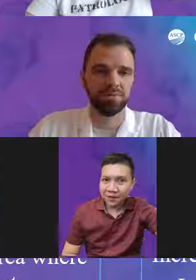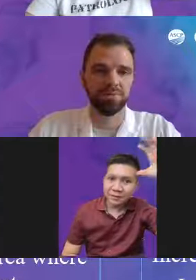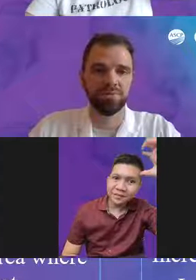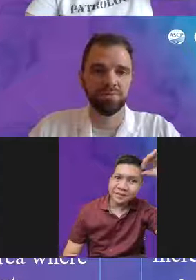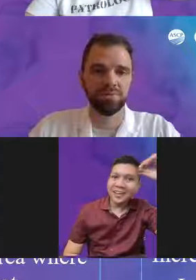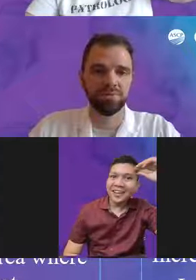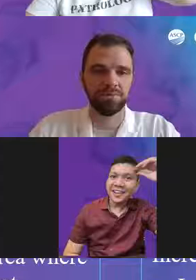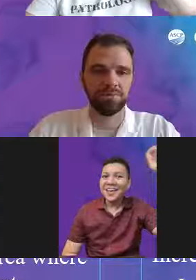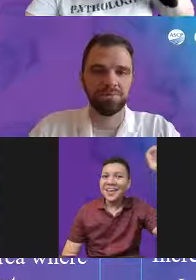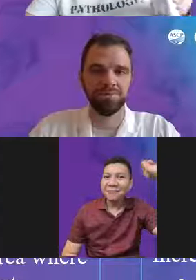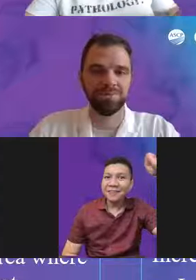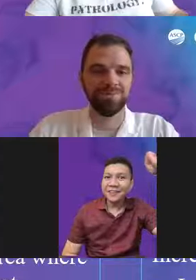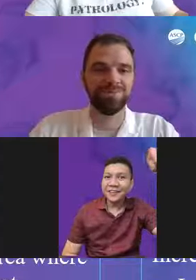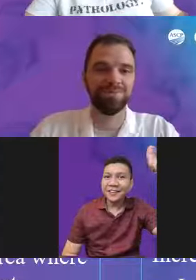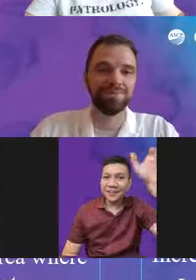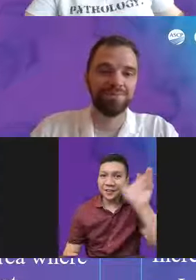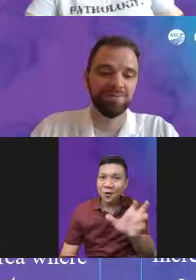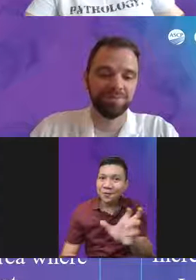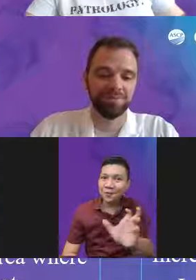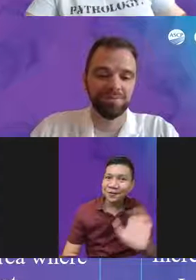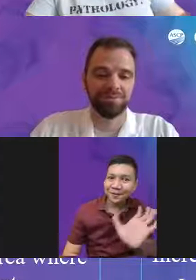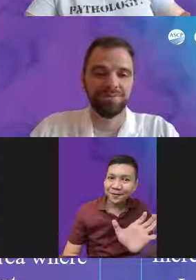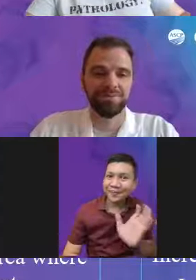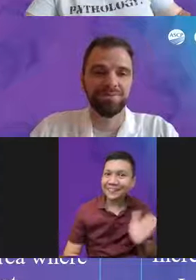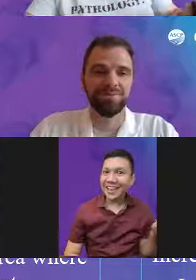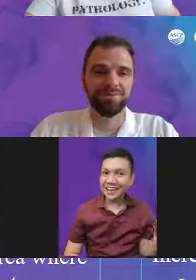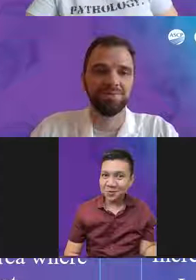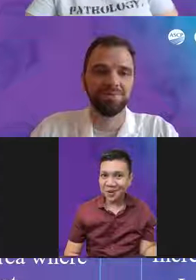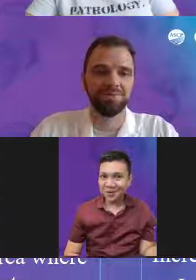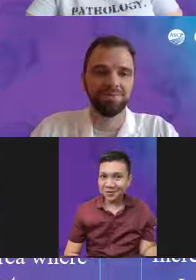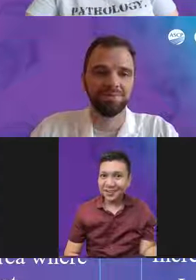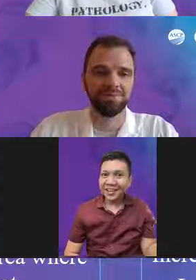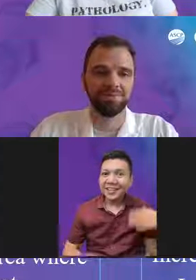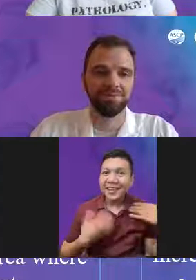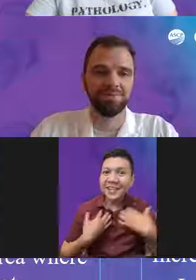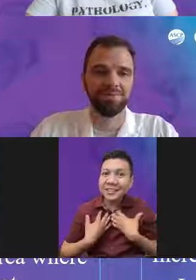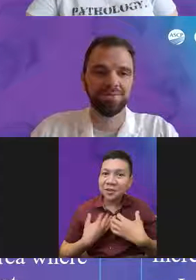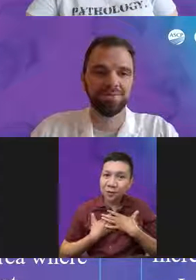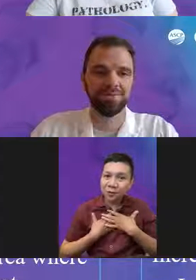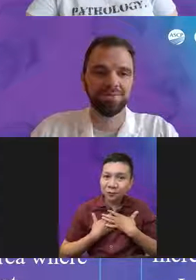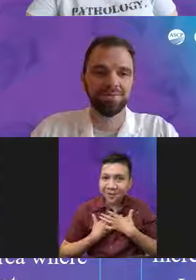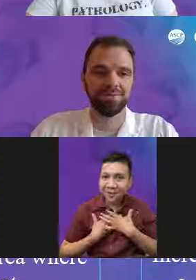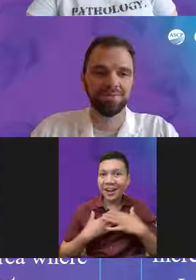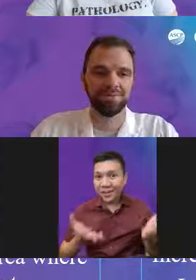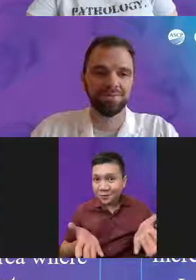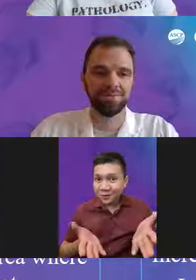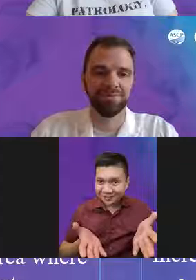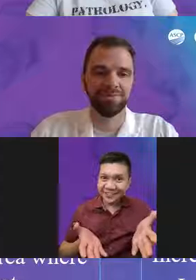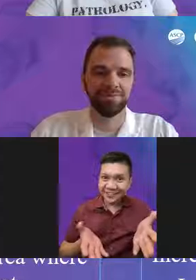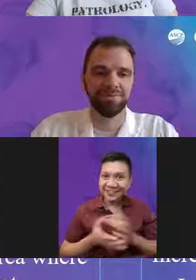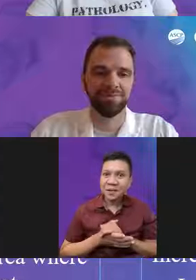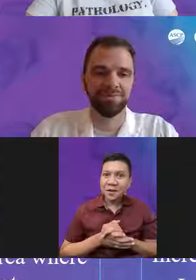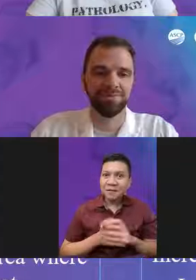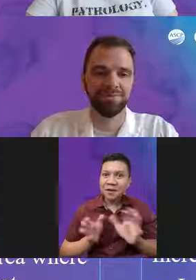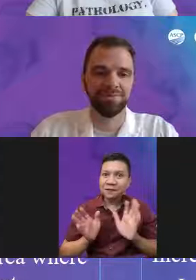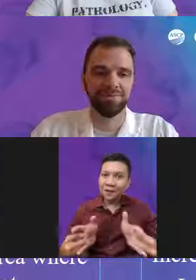remember MCV. MCV, the normal is 80 to 100. That's the normal grade that you want to